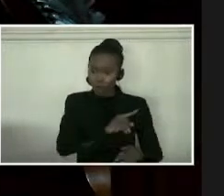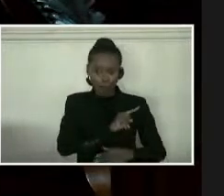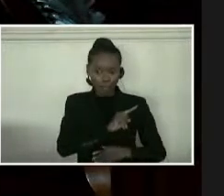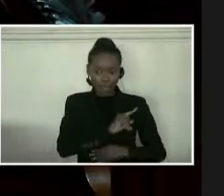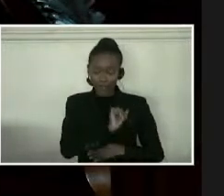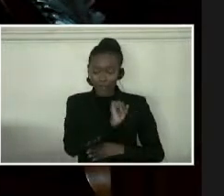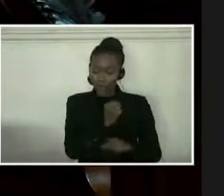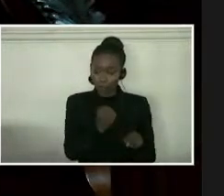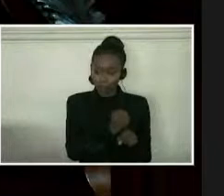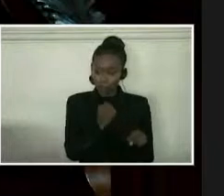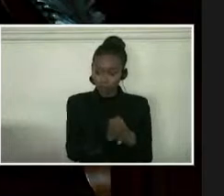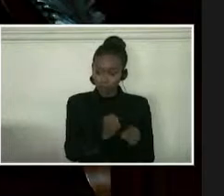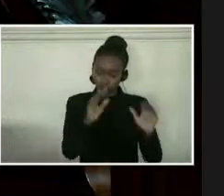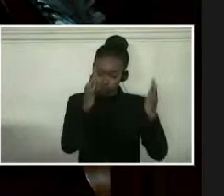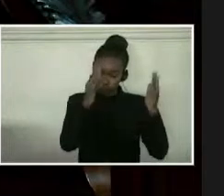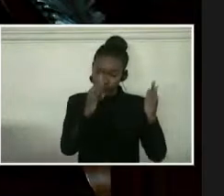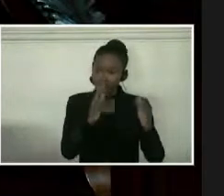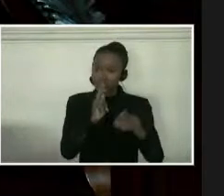community